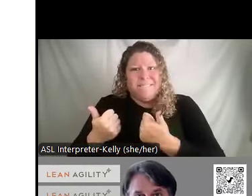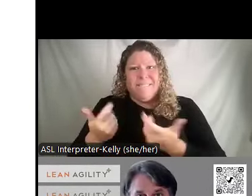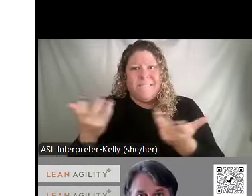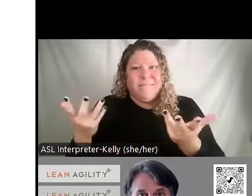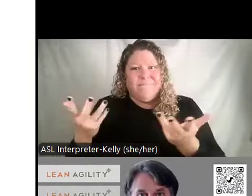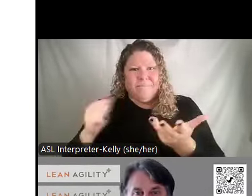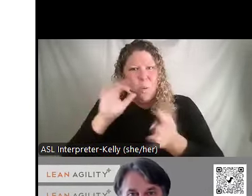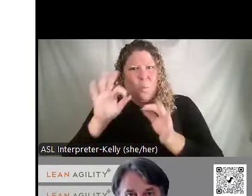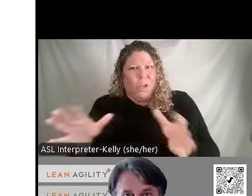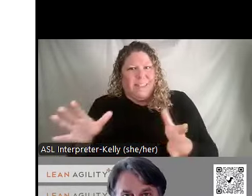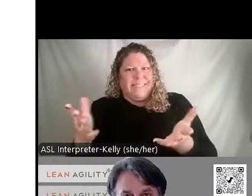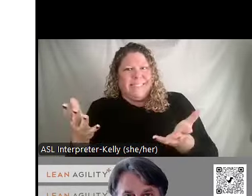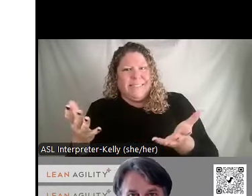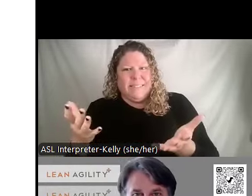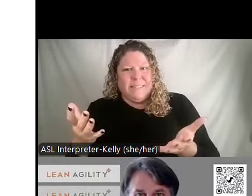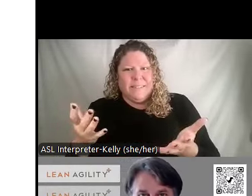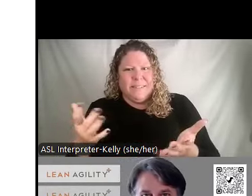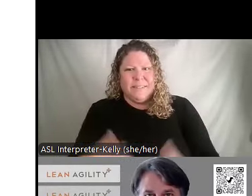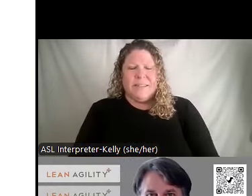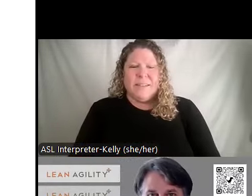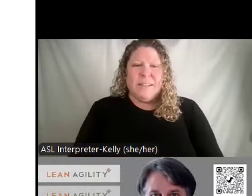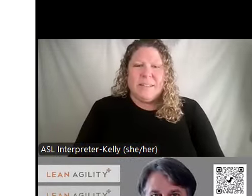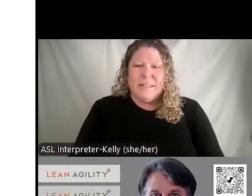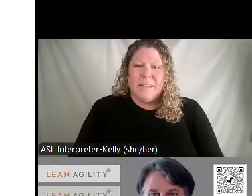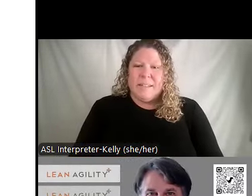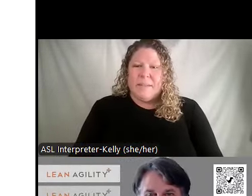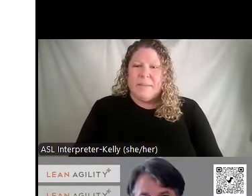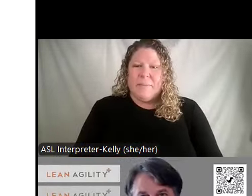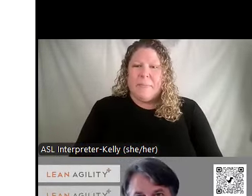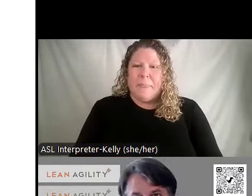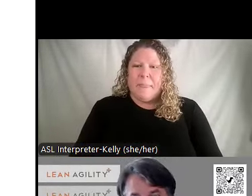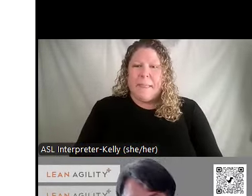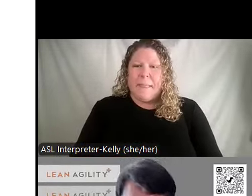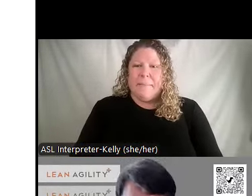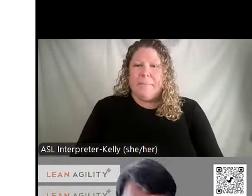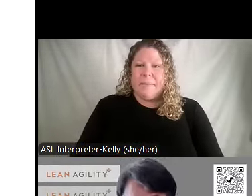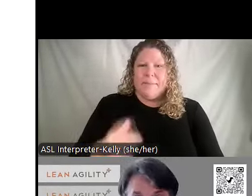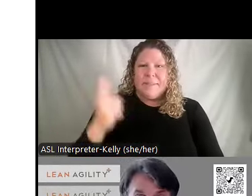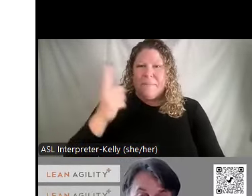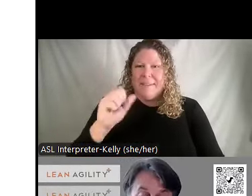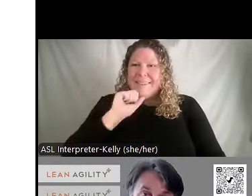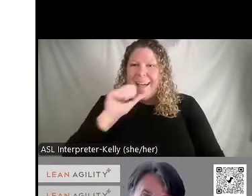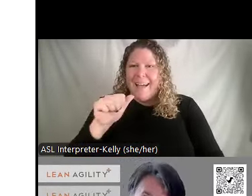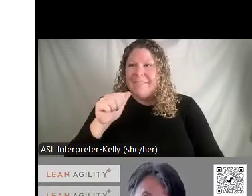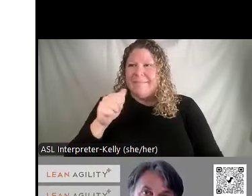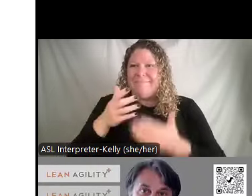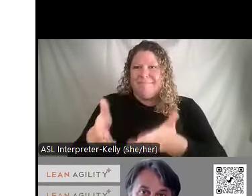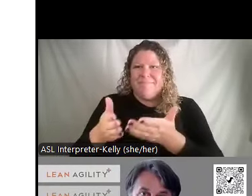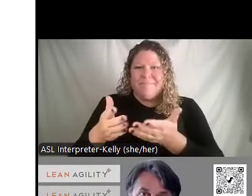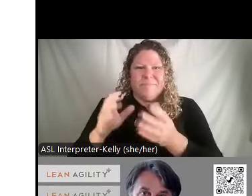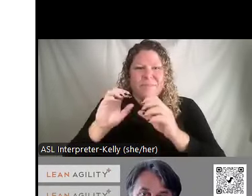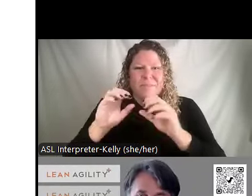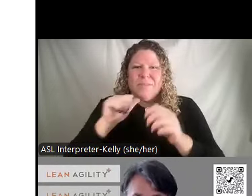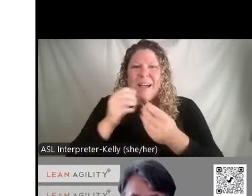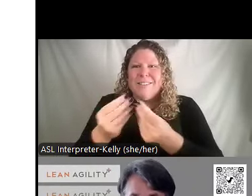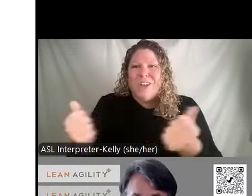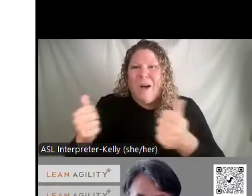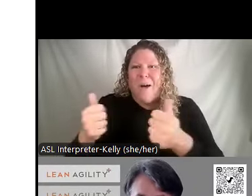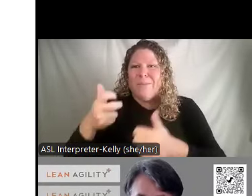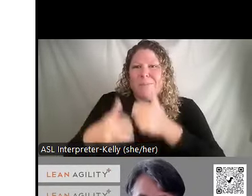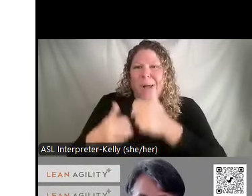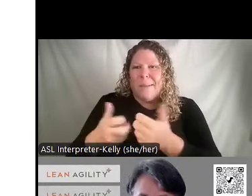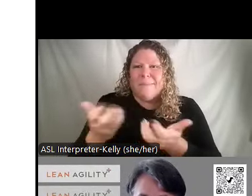ideas, some vaporware, I guess you'd call it in the software community. It doesn't exist. You haven't solved the problem. So you haven't proved the concept and you haven't